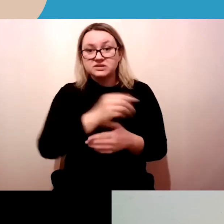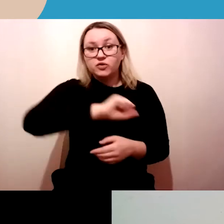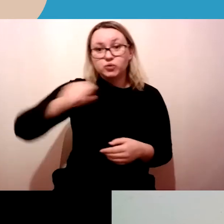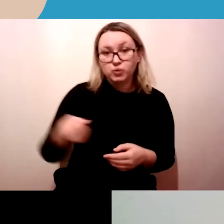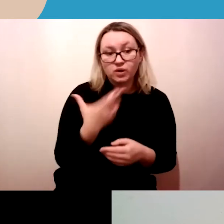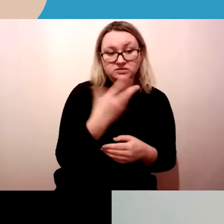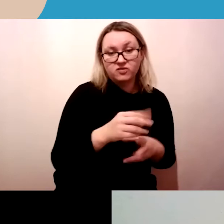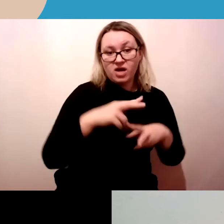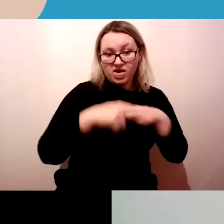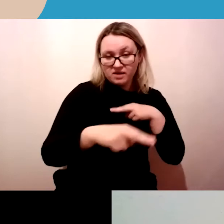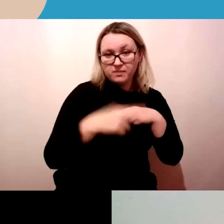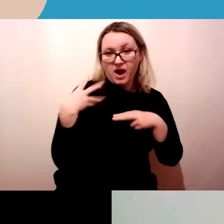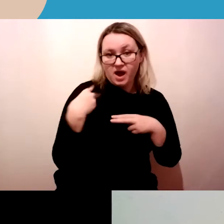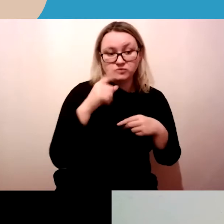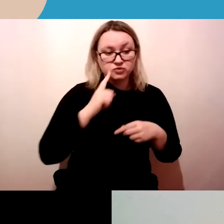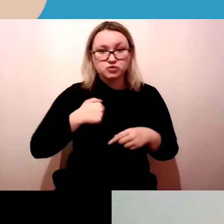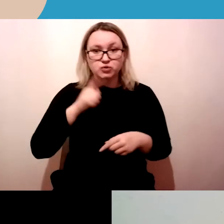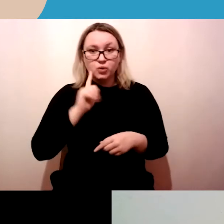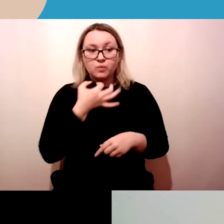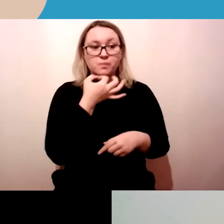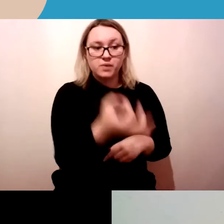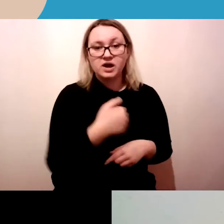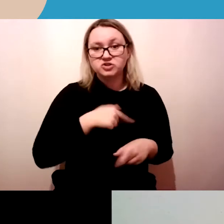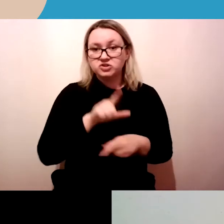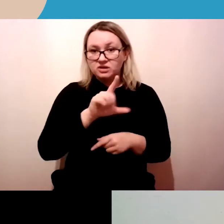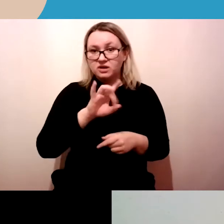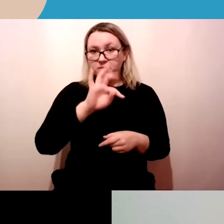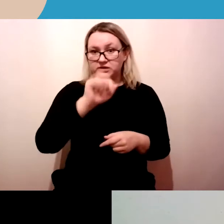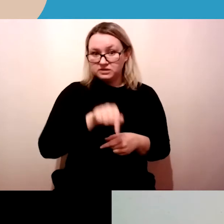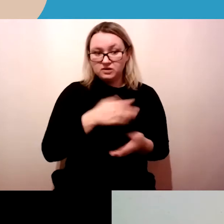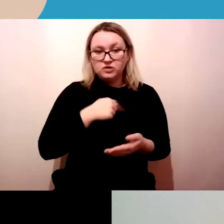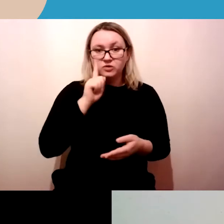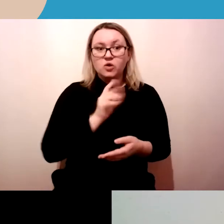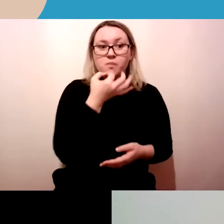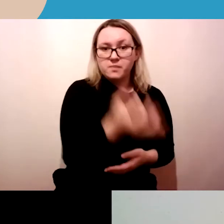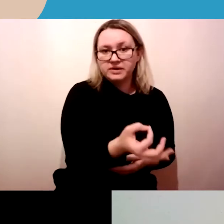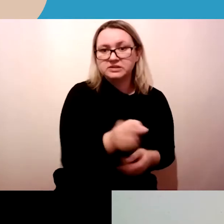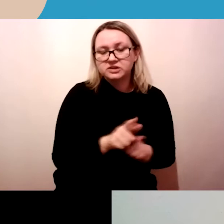the children contact our children helpline.